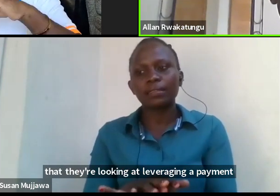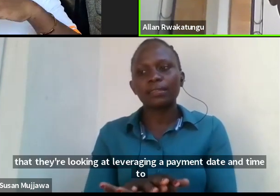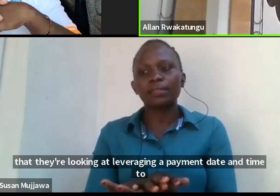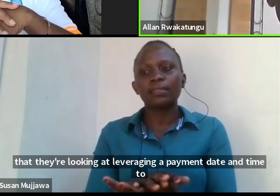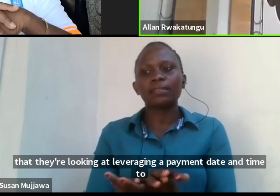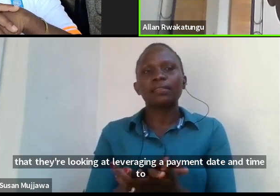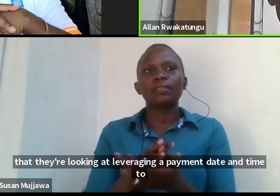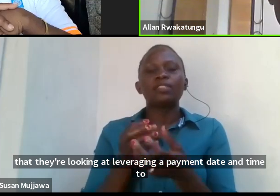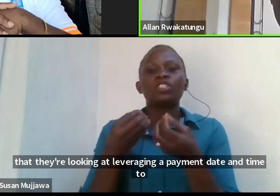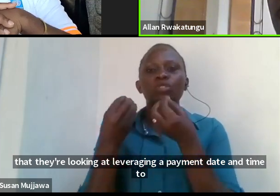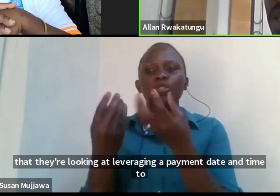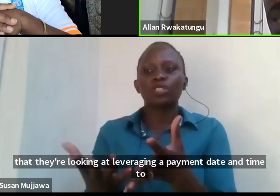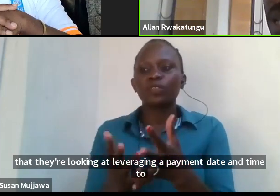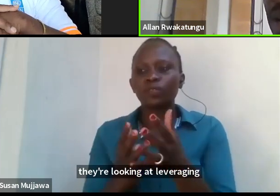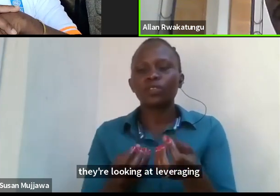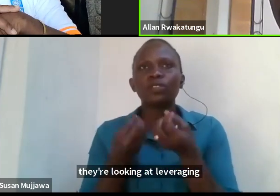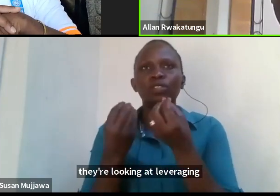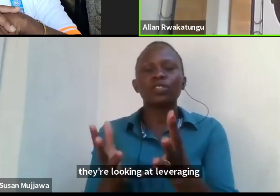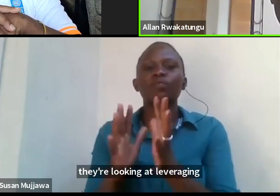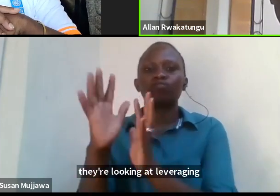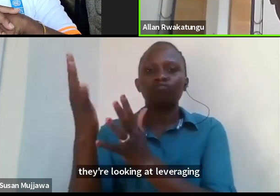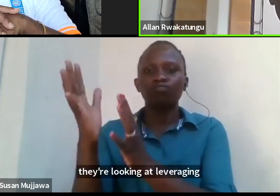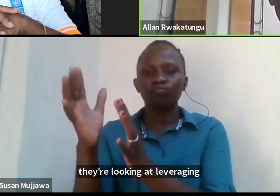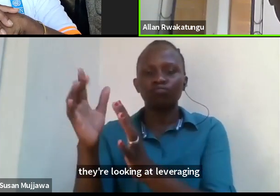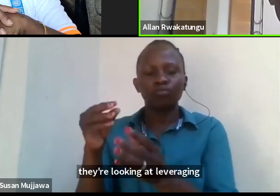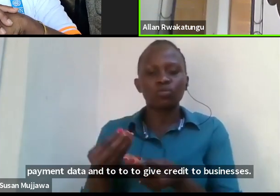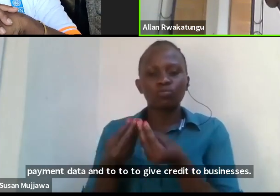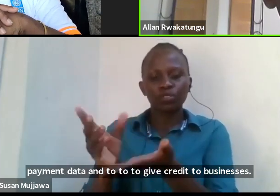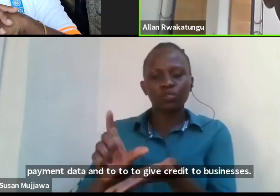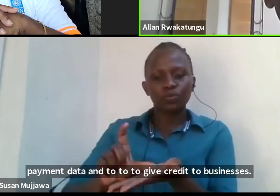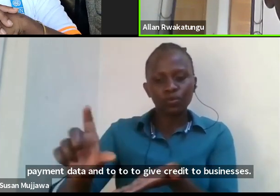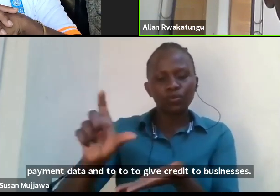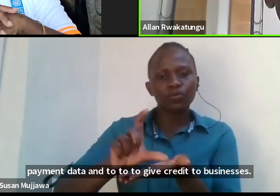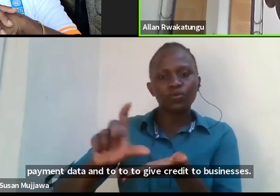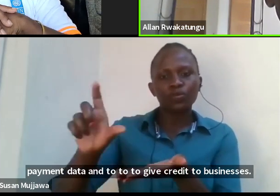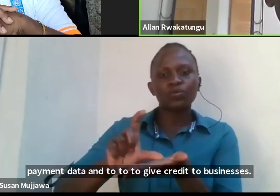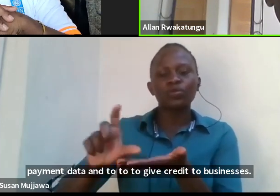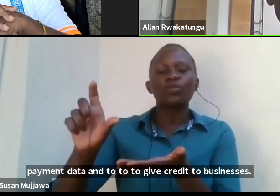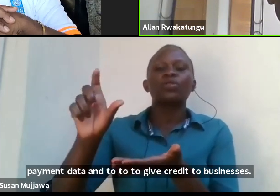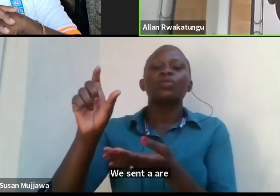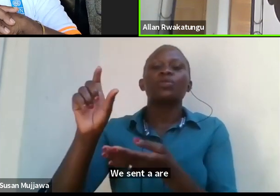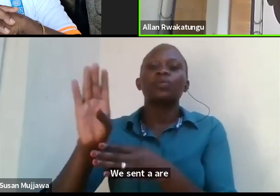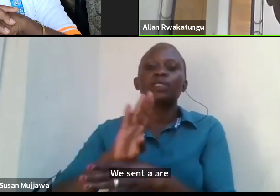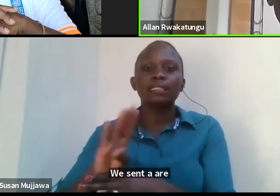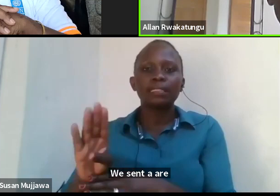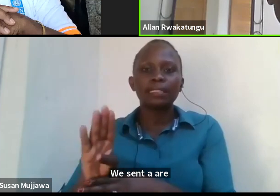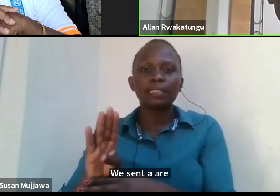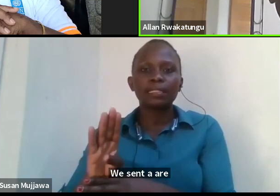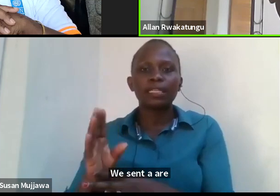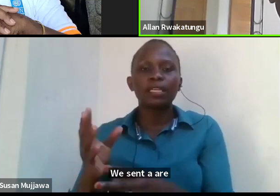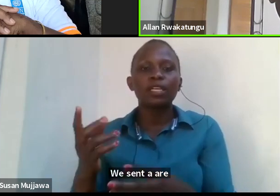to give credit to businesses. We as Sente are a